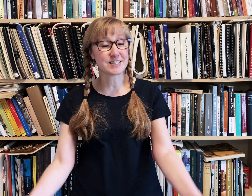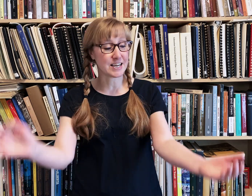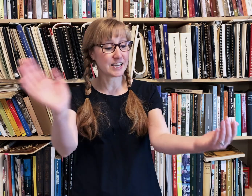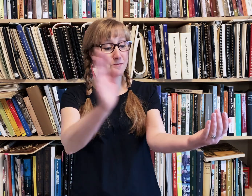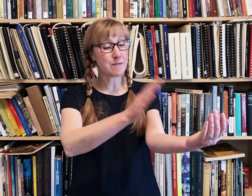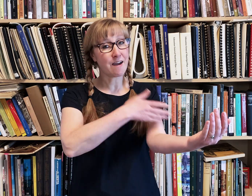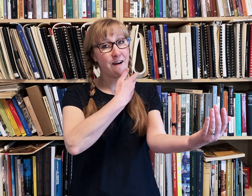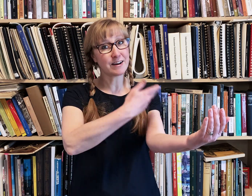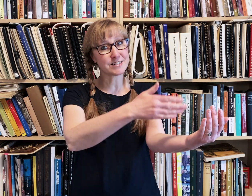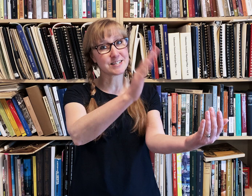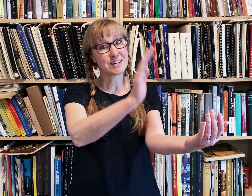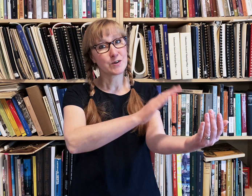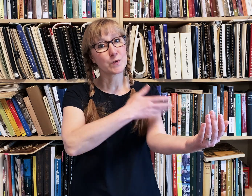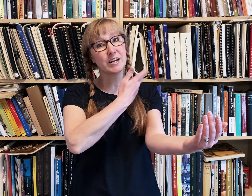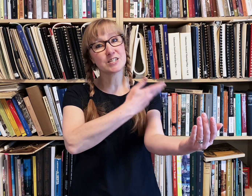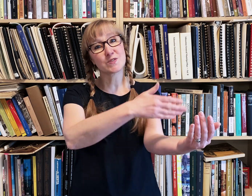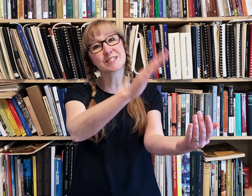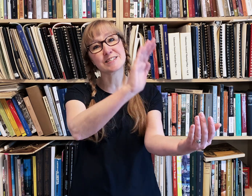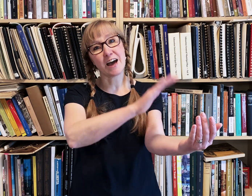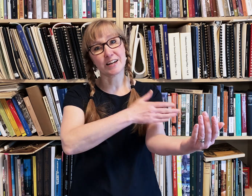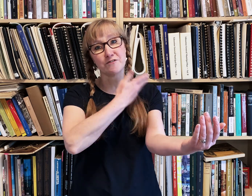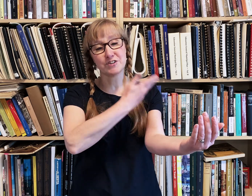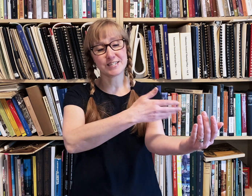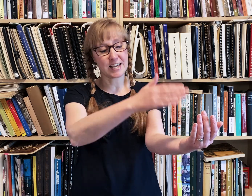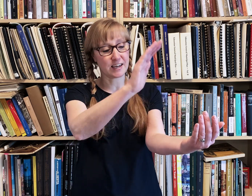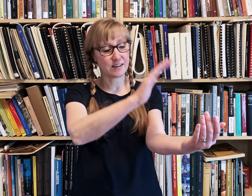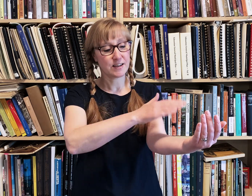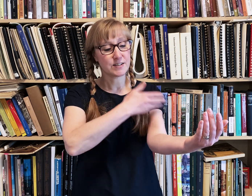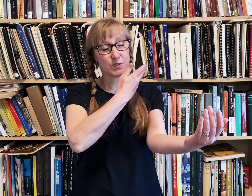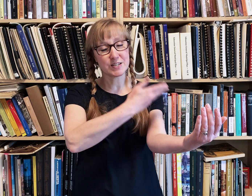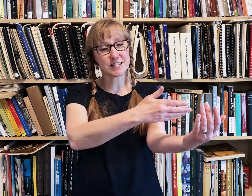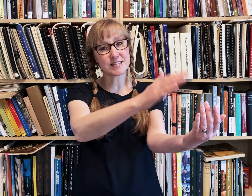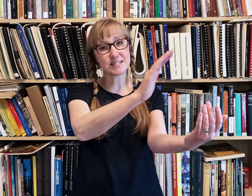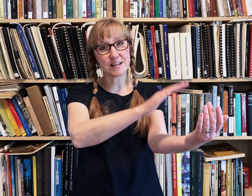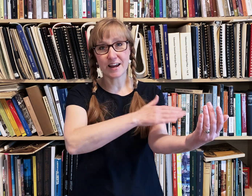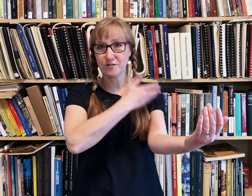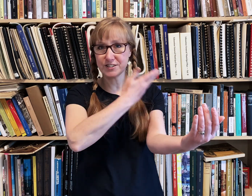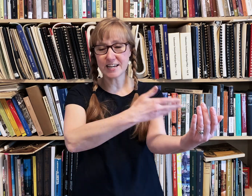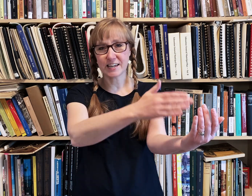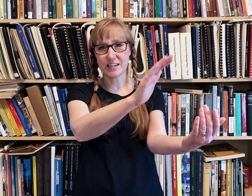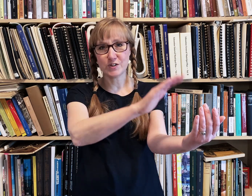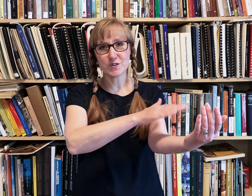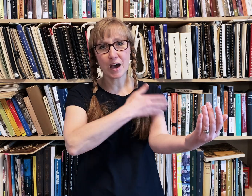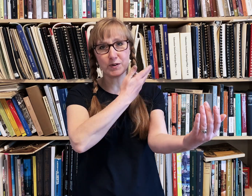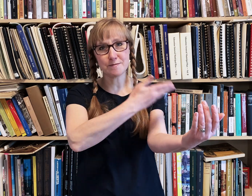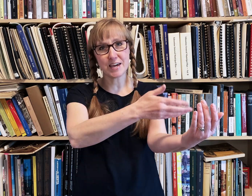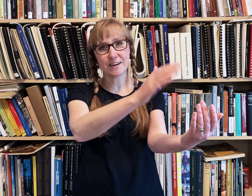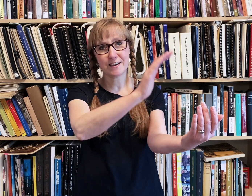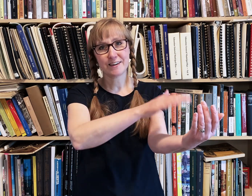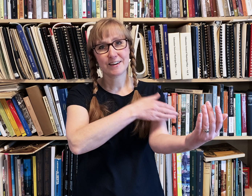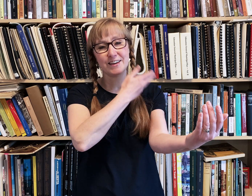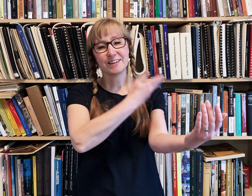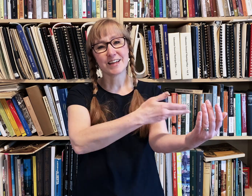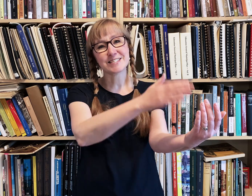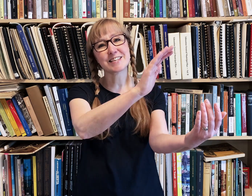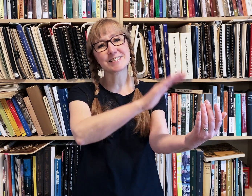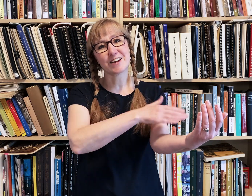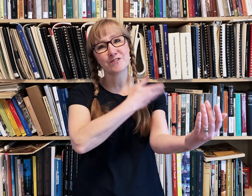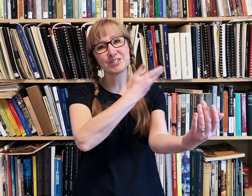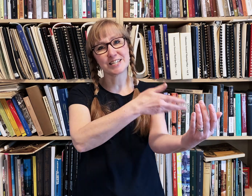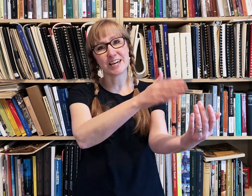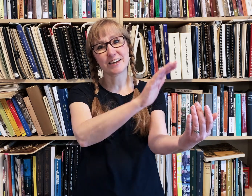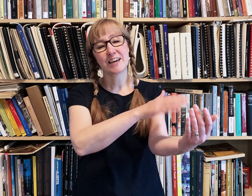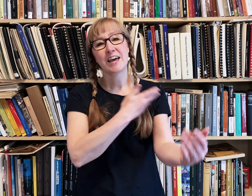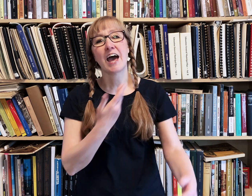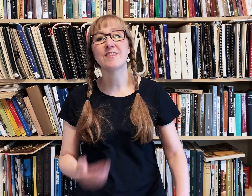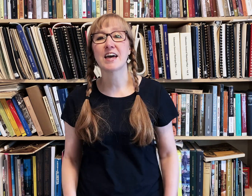song, a singing in my heart, we're going to do the sign for sing. So this is the sign for sing. Can you do that with me? That's the sign